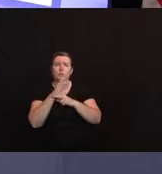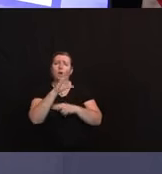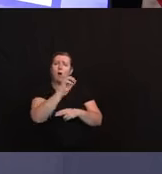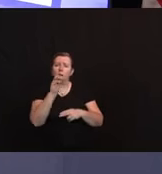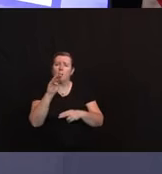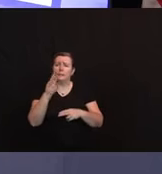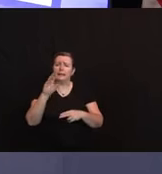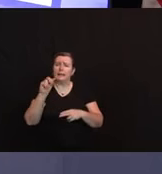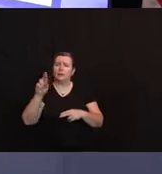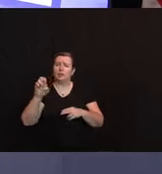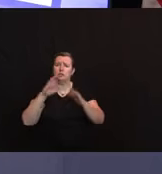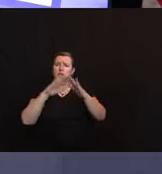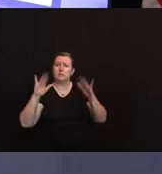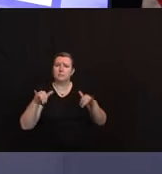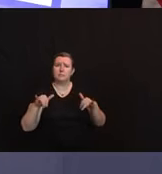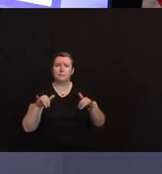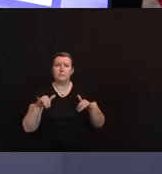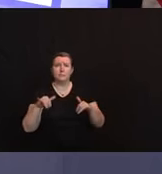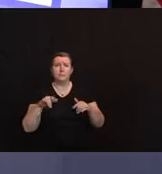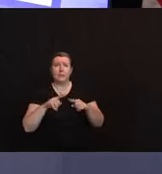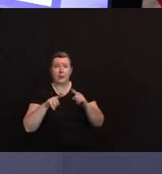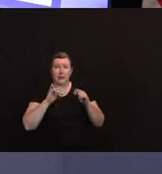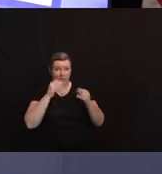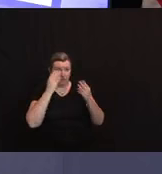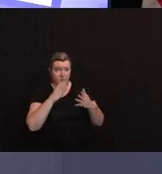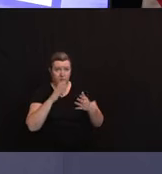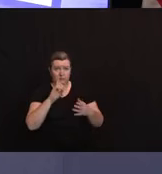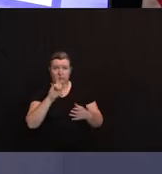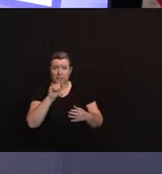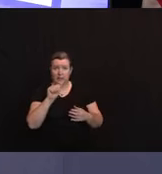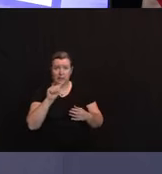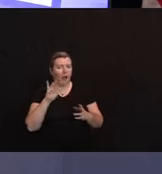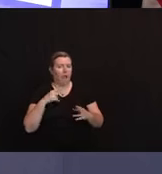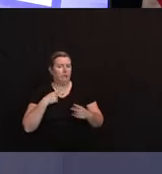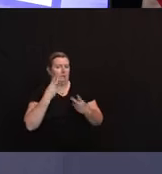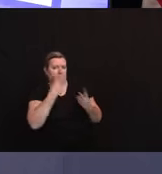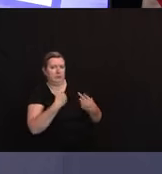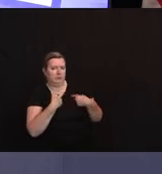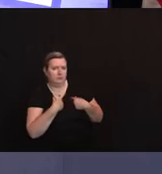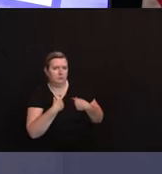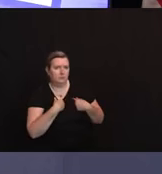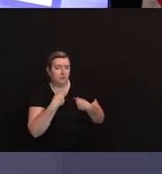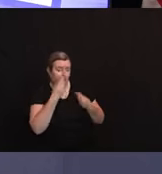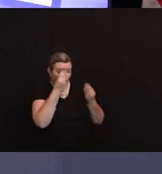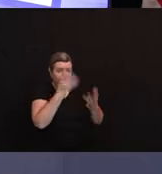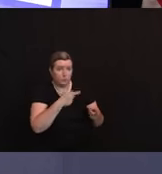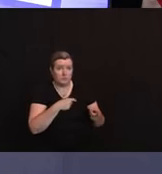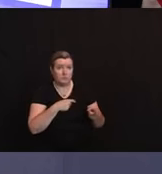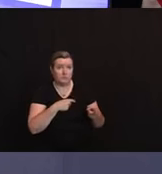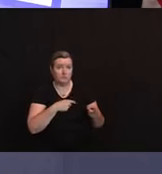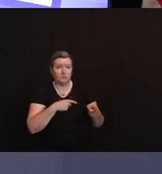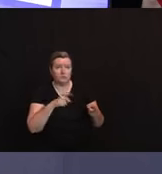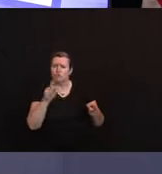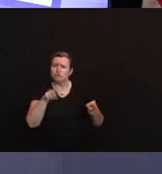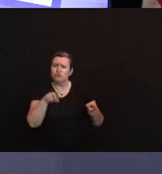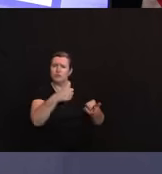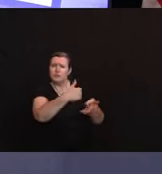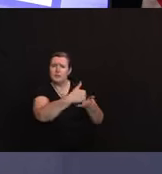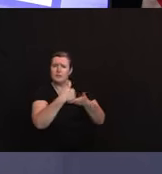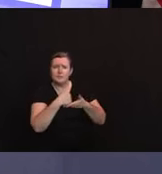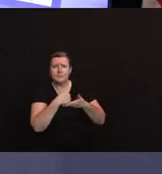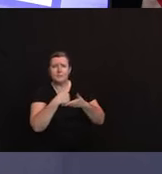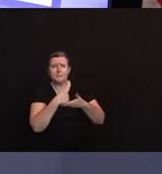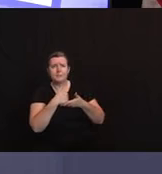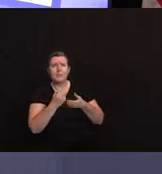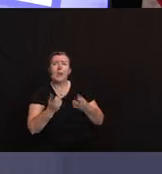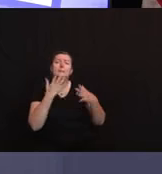seen the data back from ComCare, but it should be able to give us information on how many positive